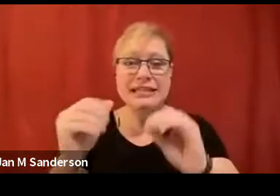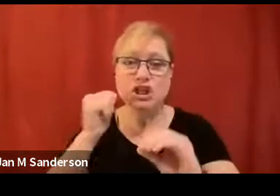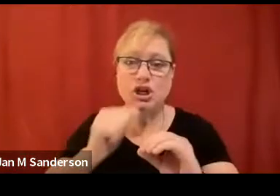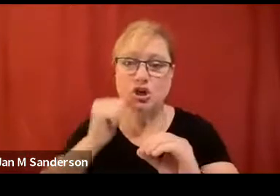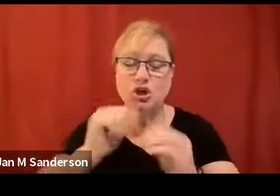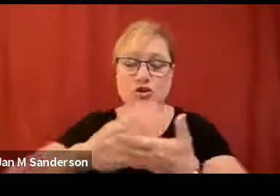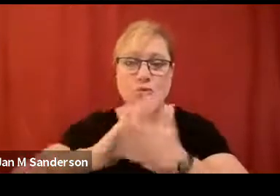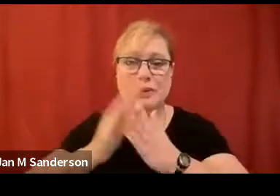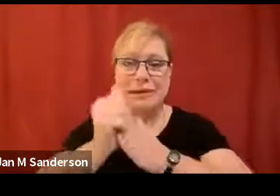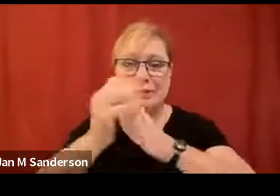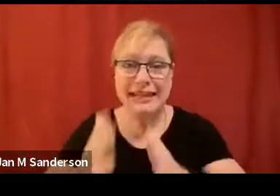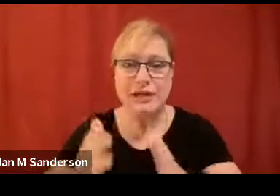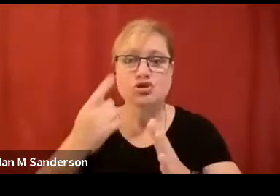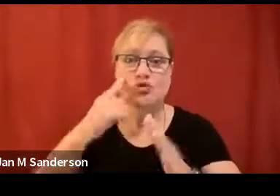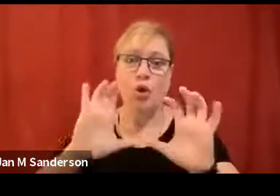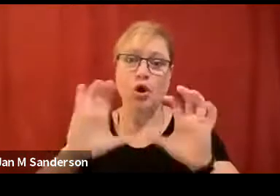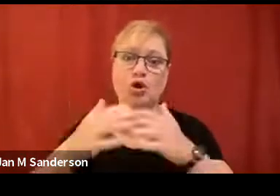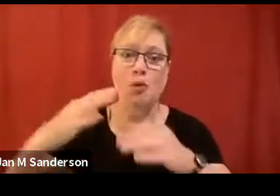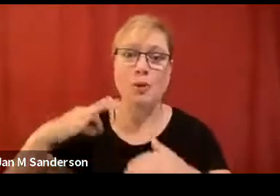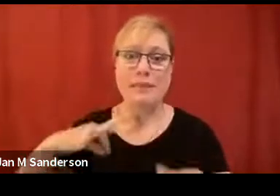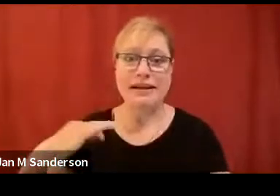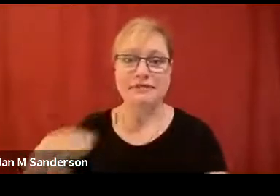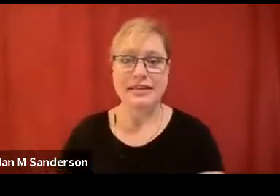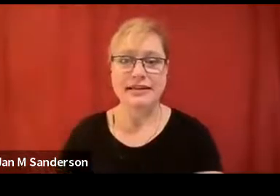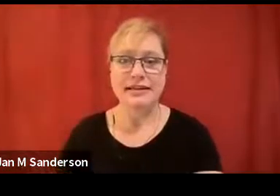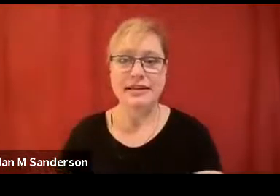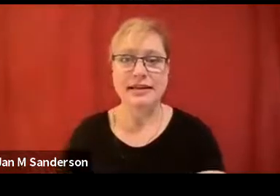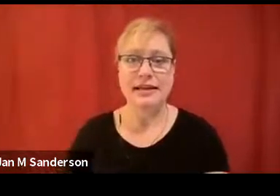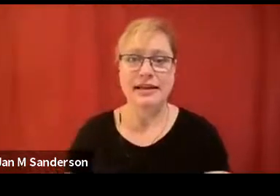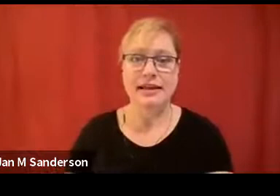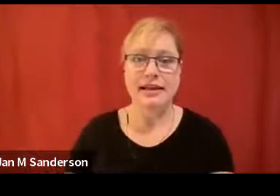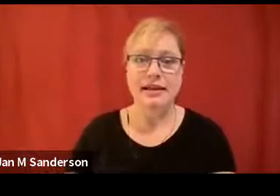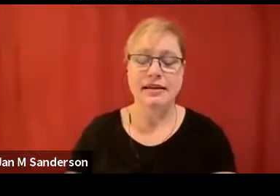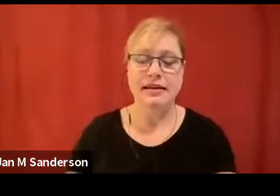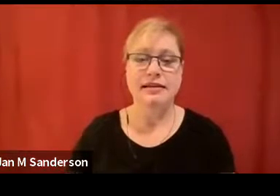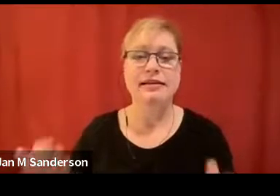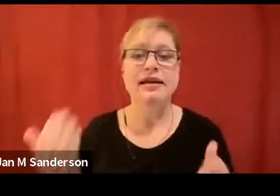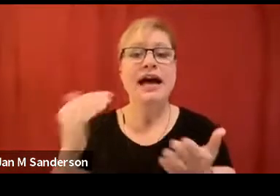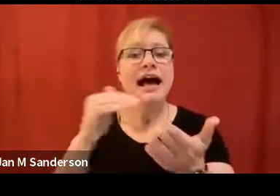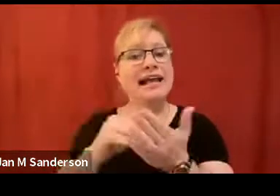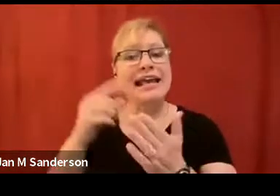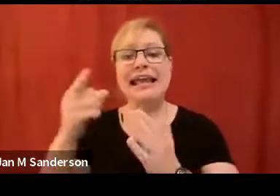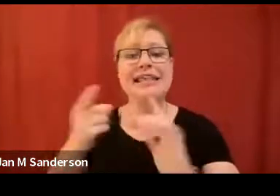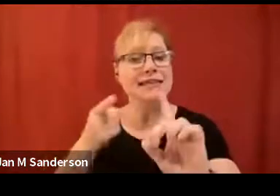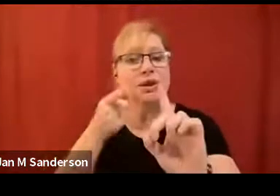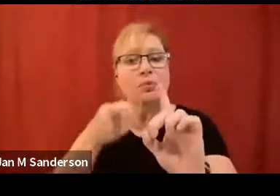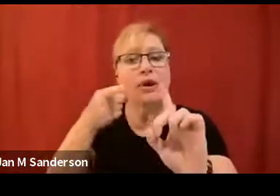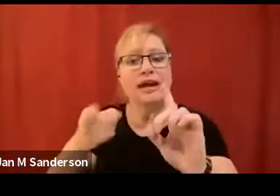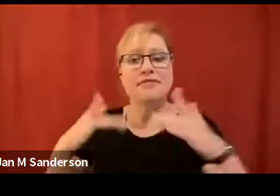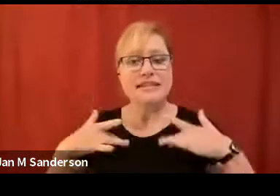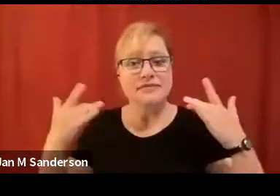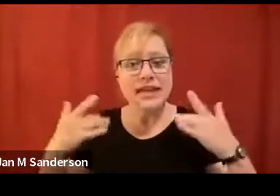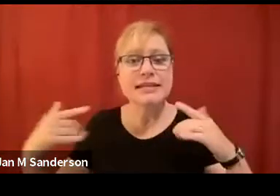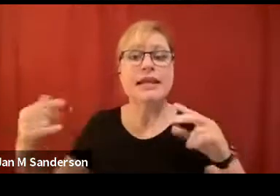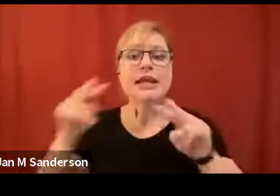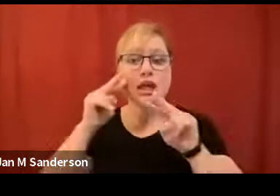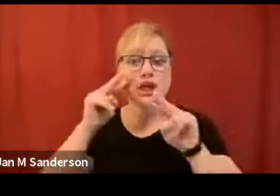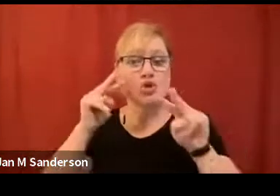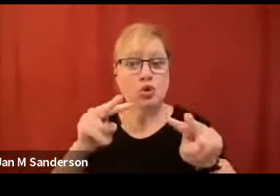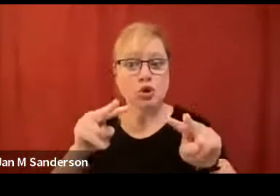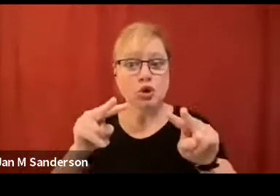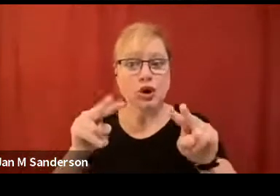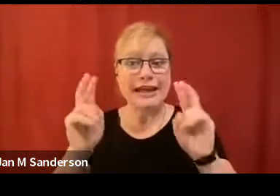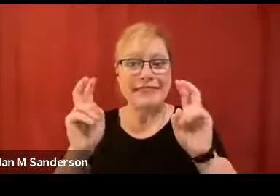global benefit. So once again, this is one of the purposes of this event is to be able to look at this issue all the